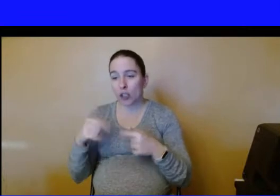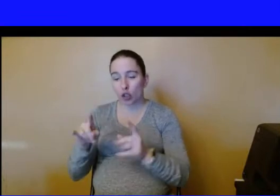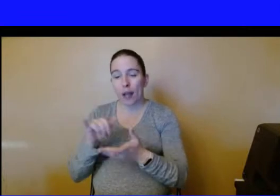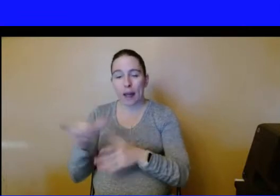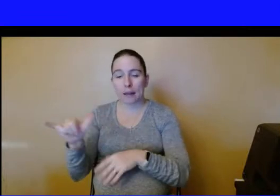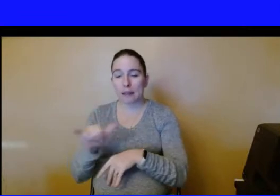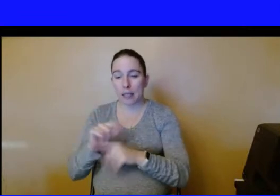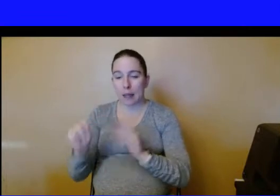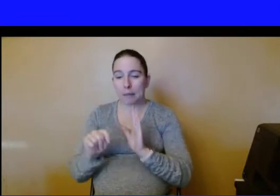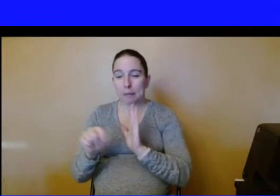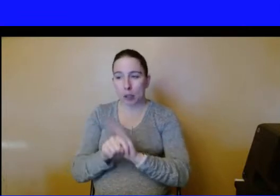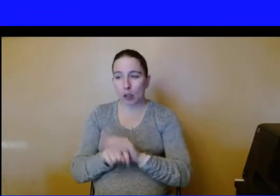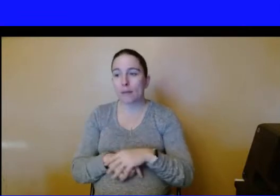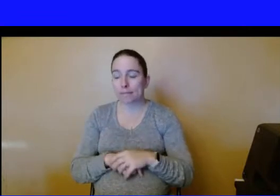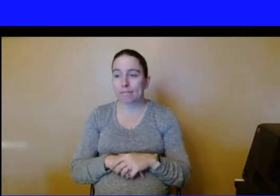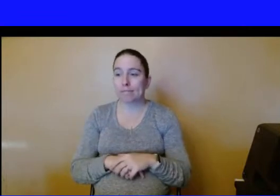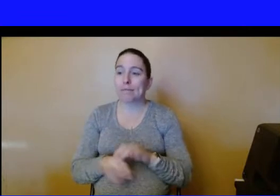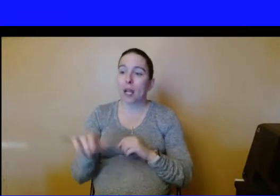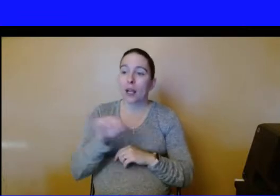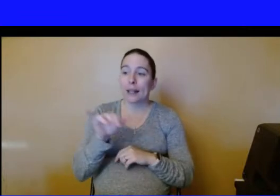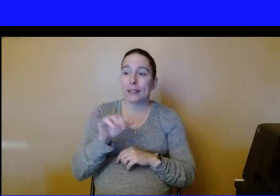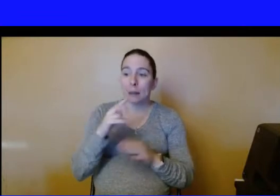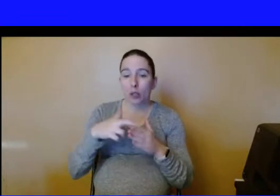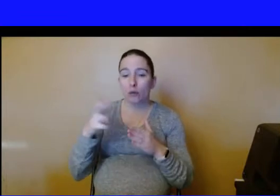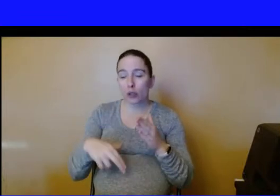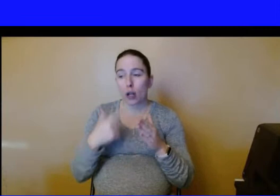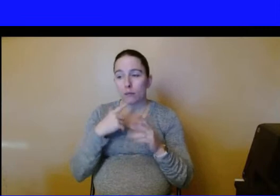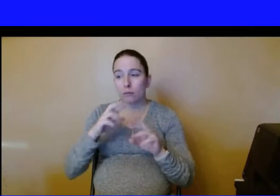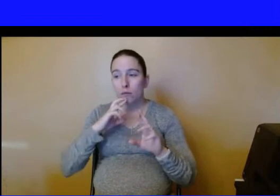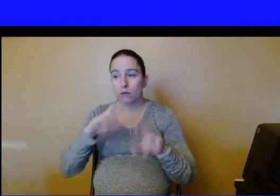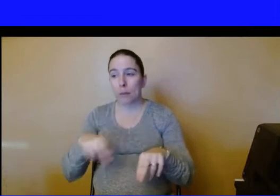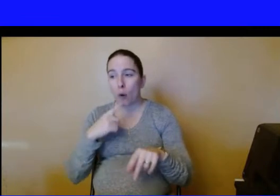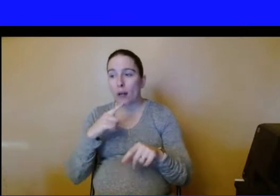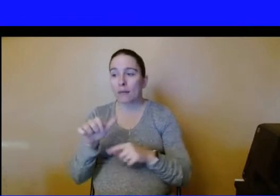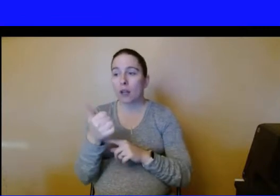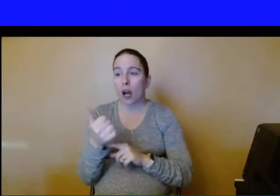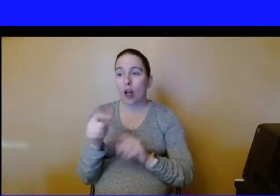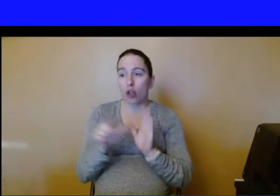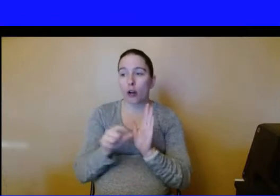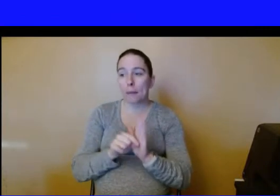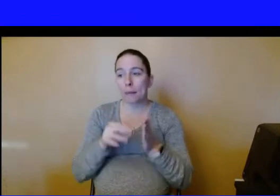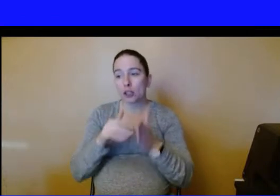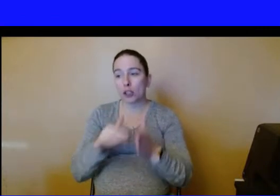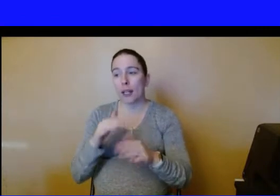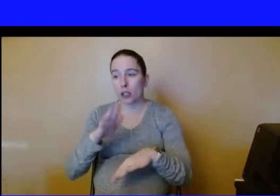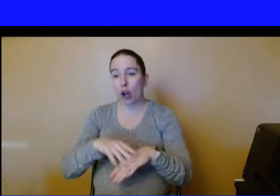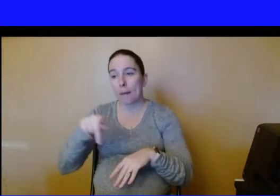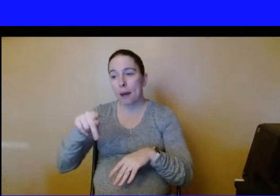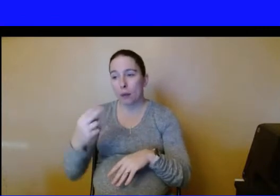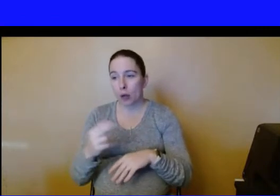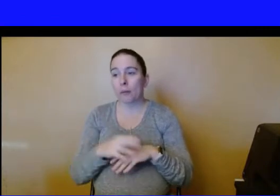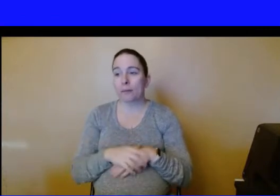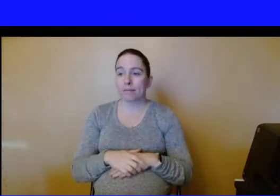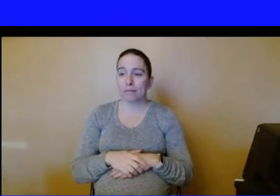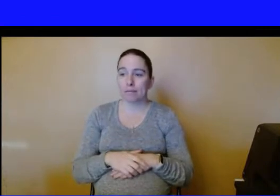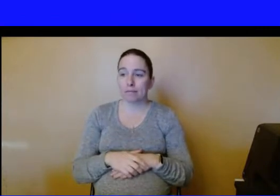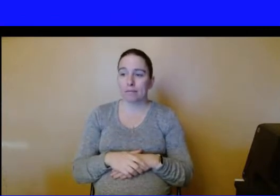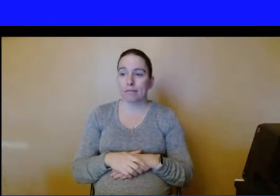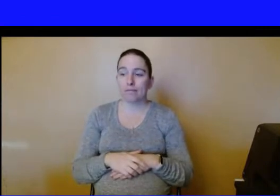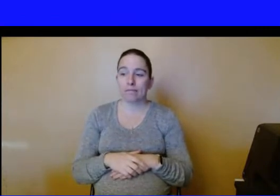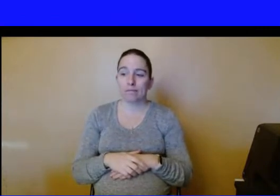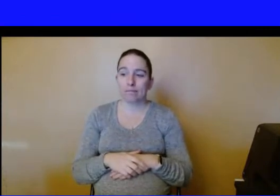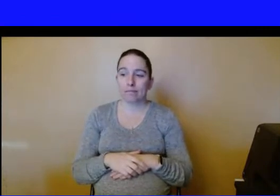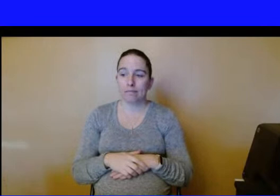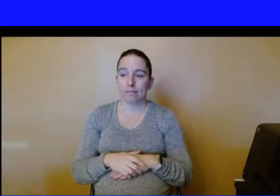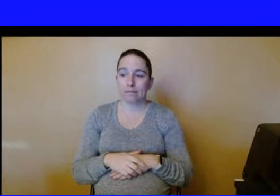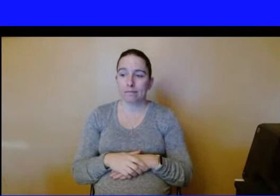$41,296 per member over the course of an 18-month program participation. If this rate is